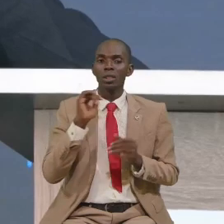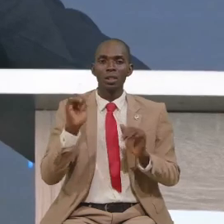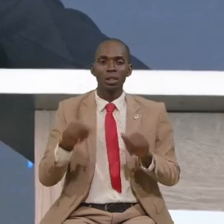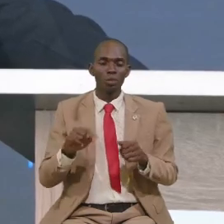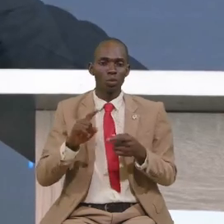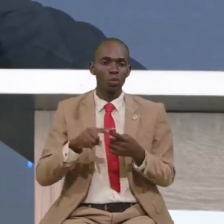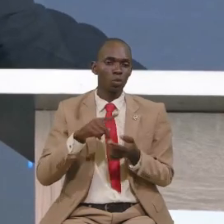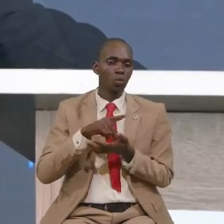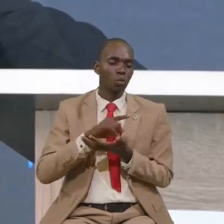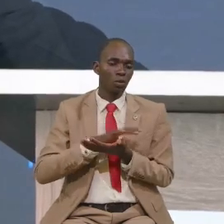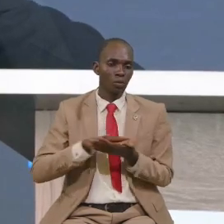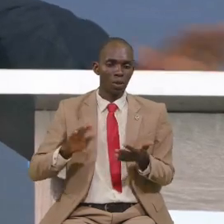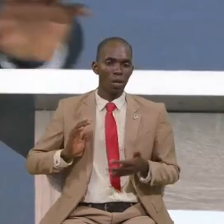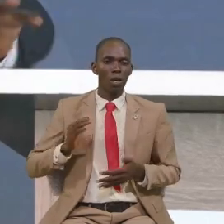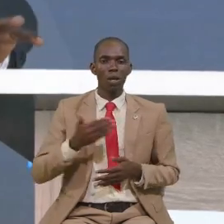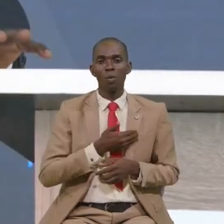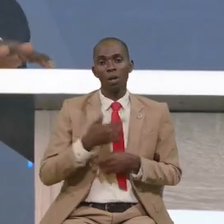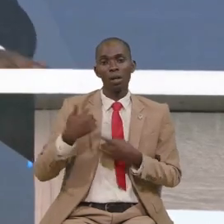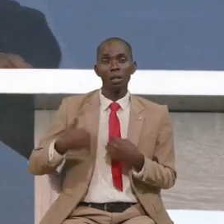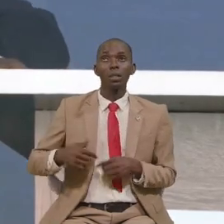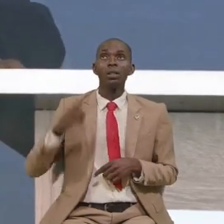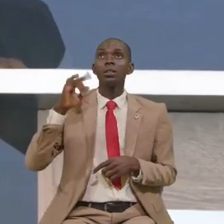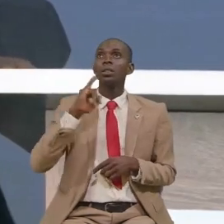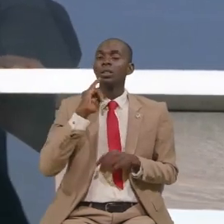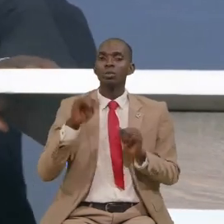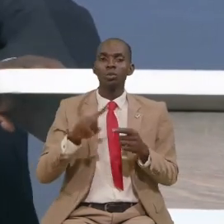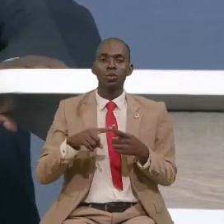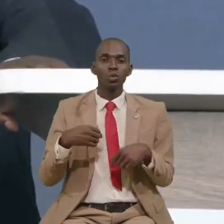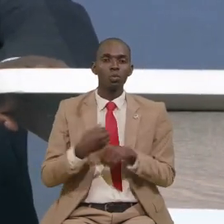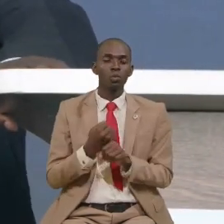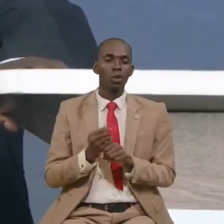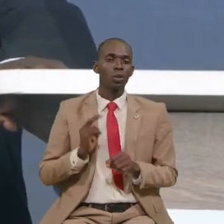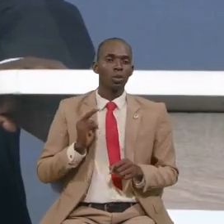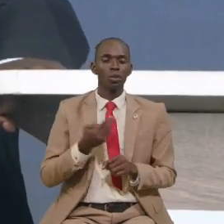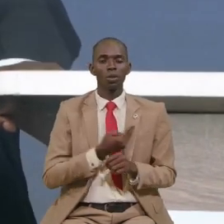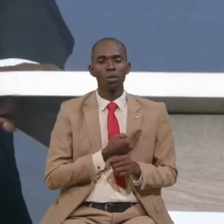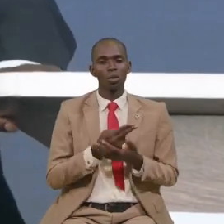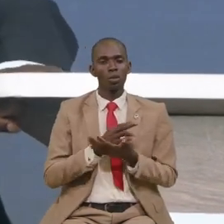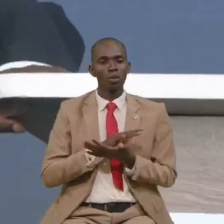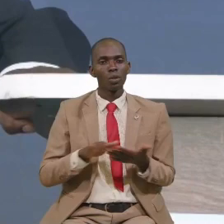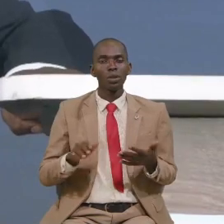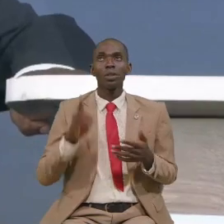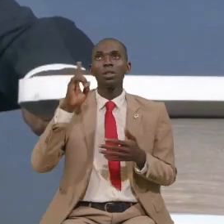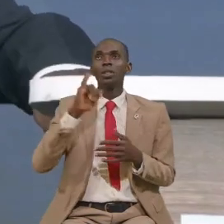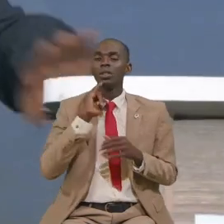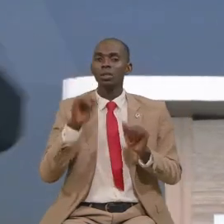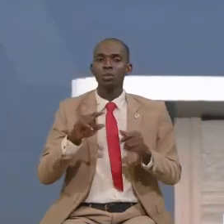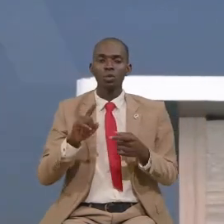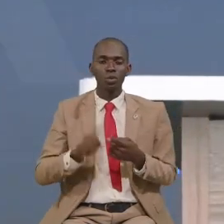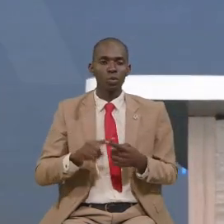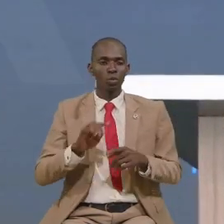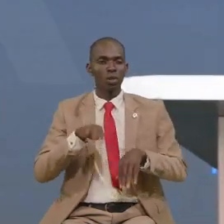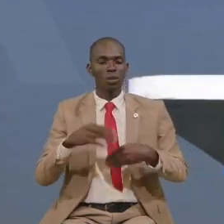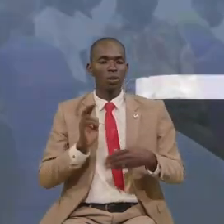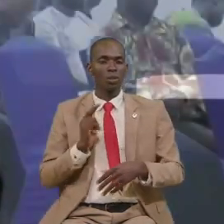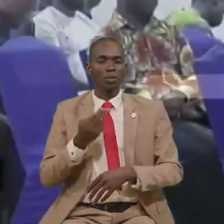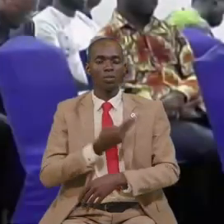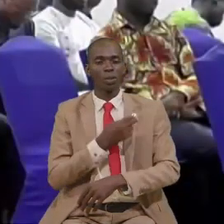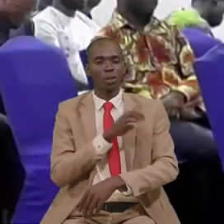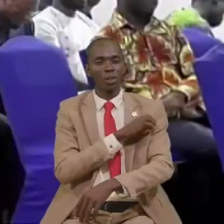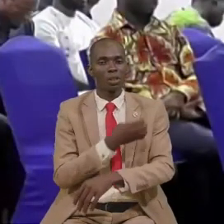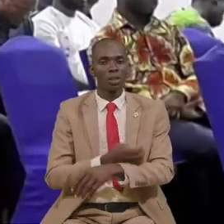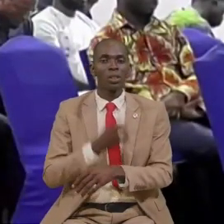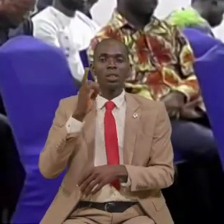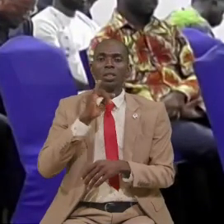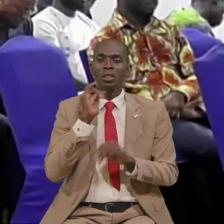our heart. He's able to make us holy. He's able to energize us. He is able to empower us.